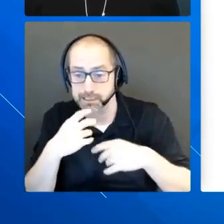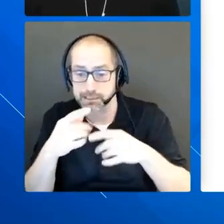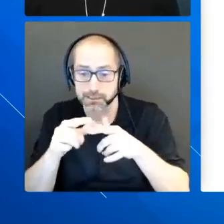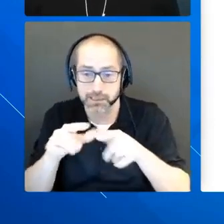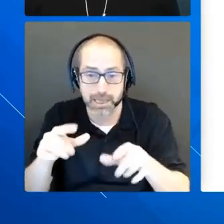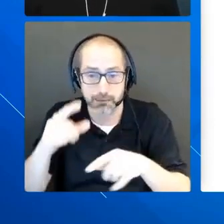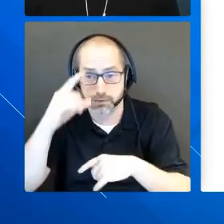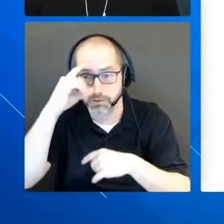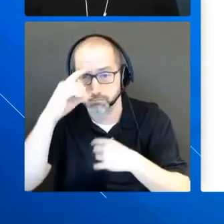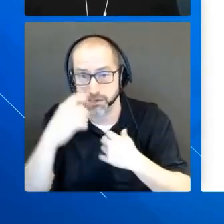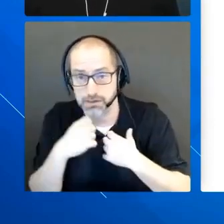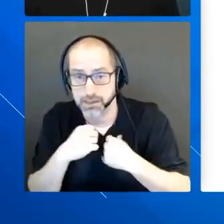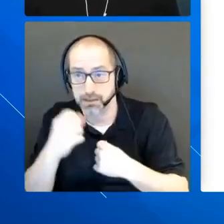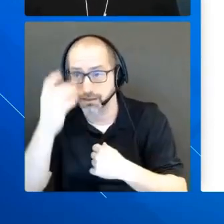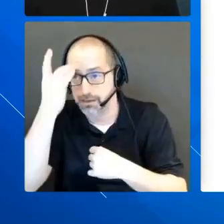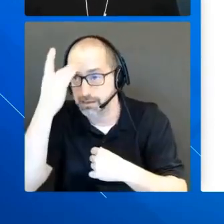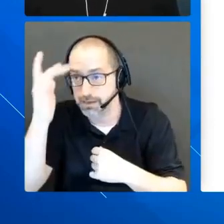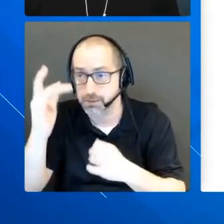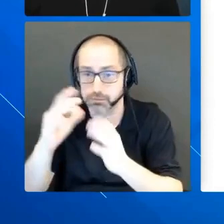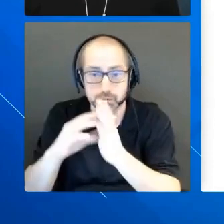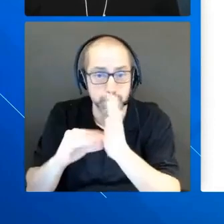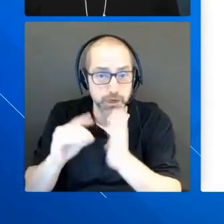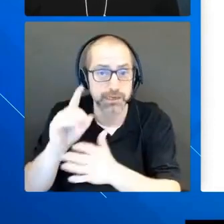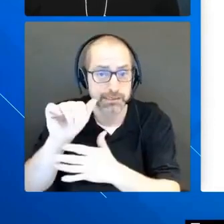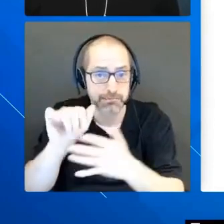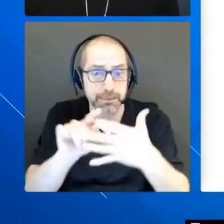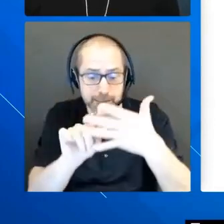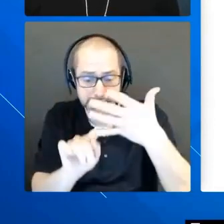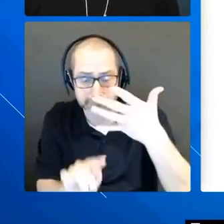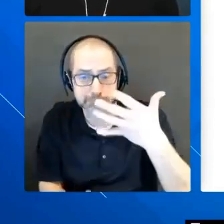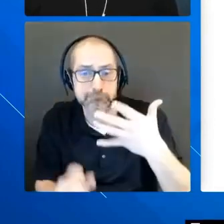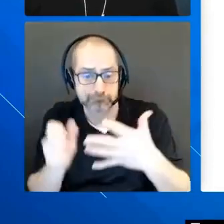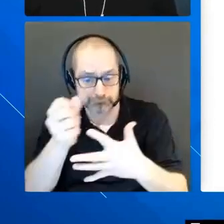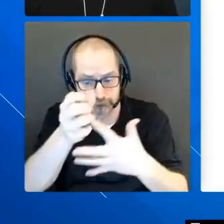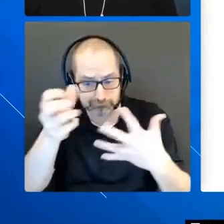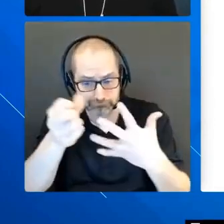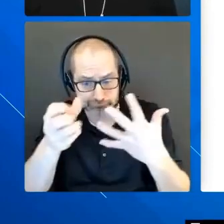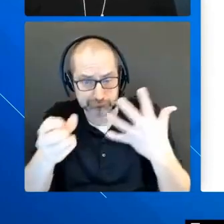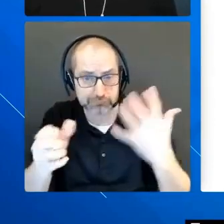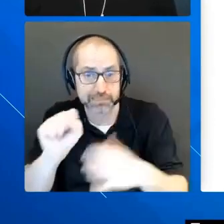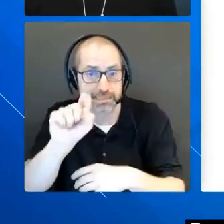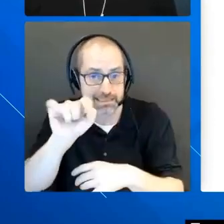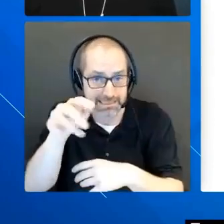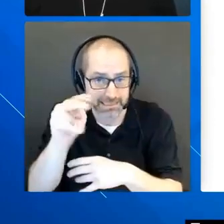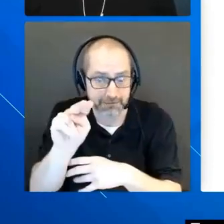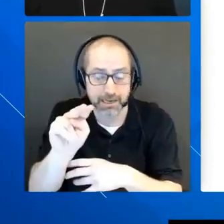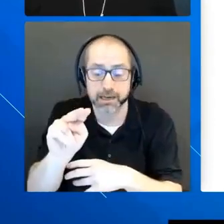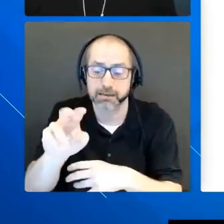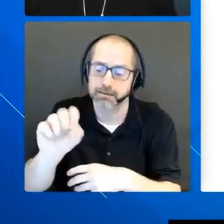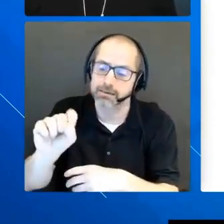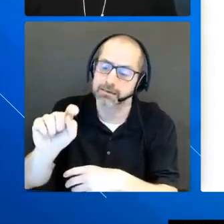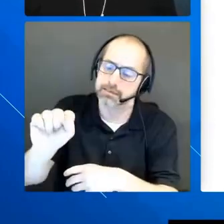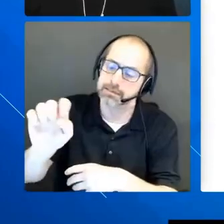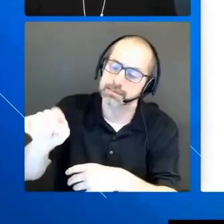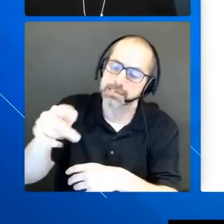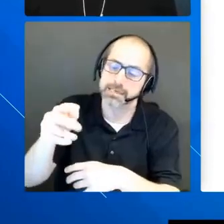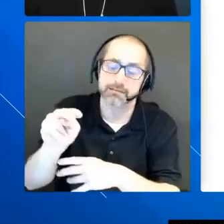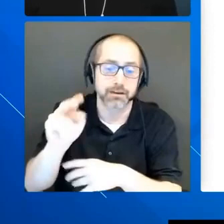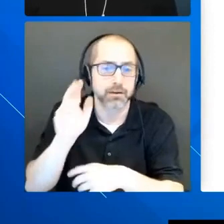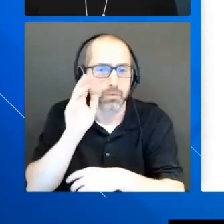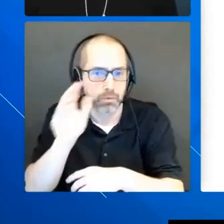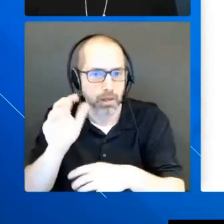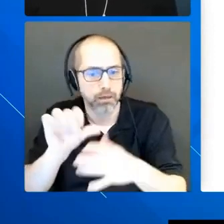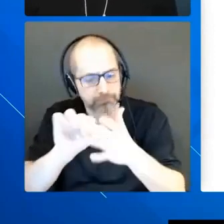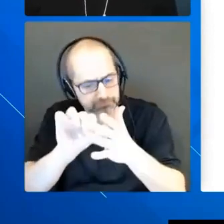intellectual, and learning disabilities. For each one of these, Stephen is going to be covering essential insights